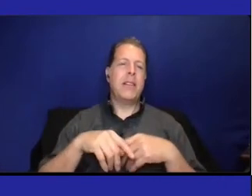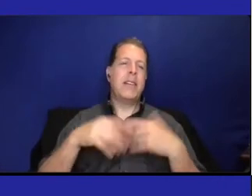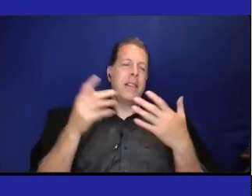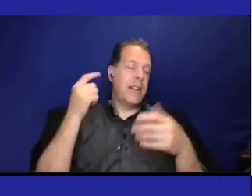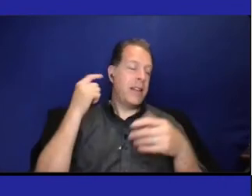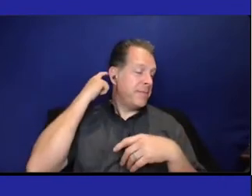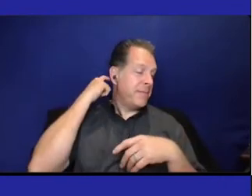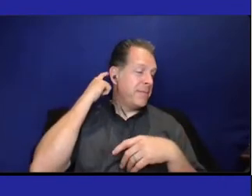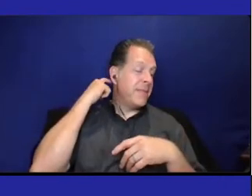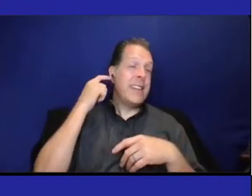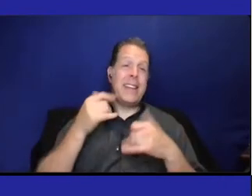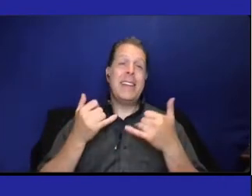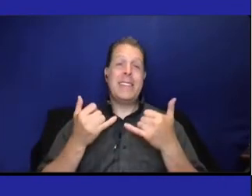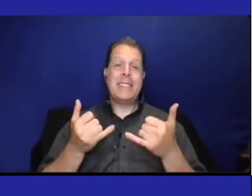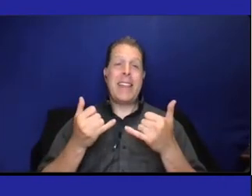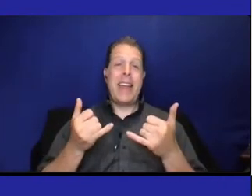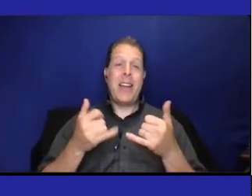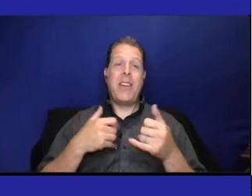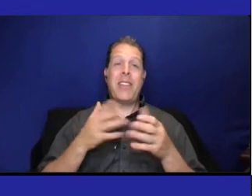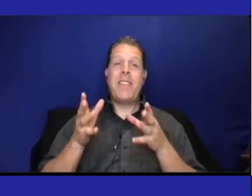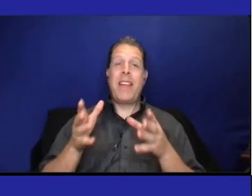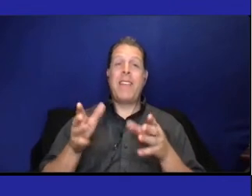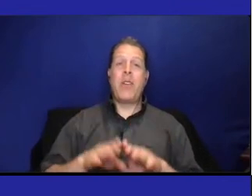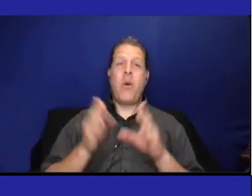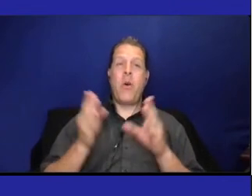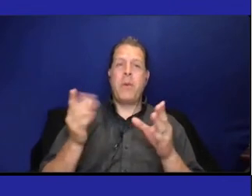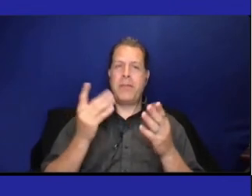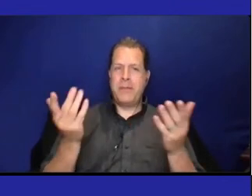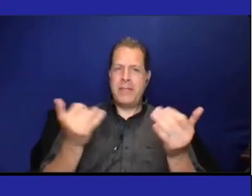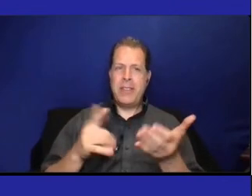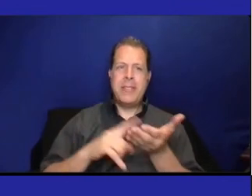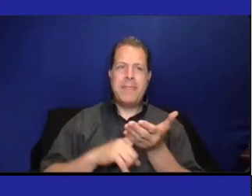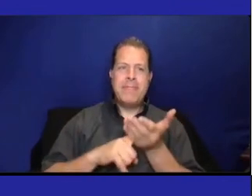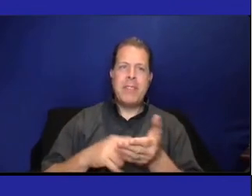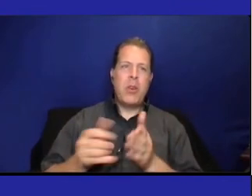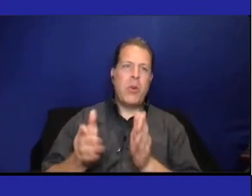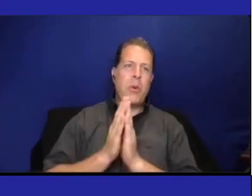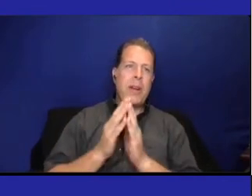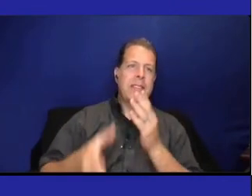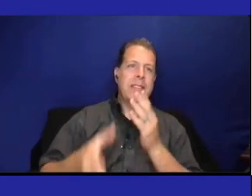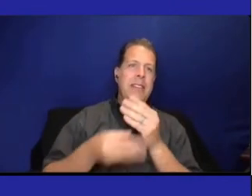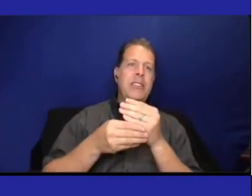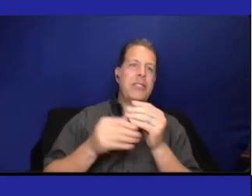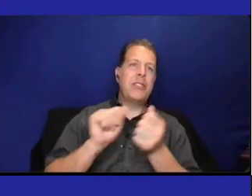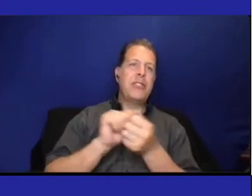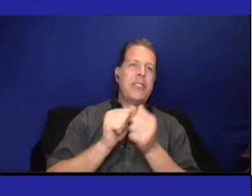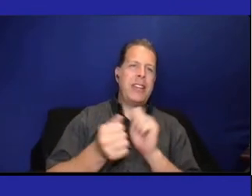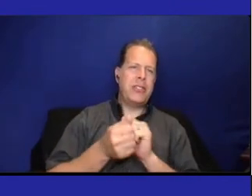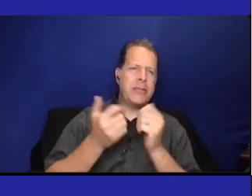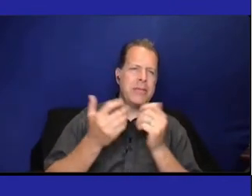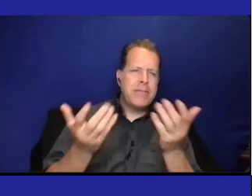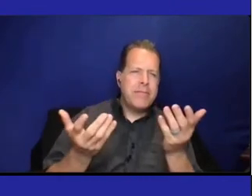And now they've left it open to still come back and request additional changes. It's